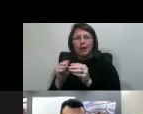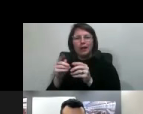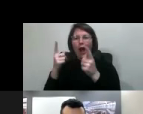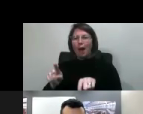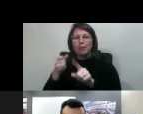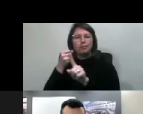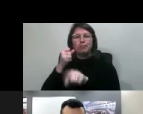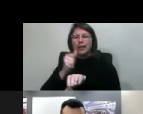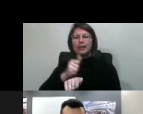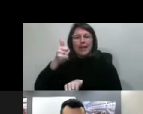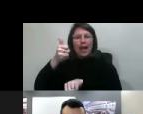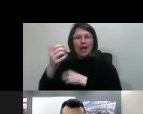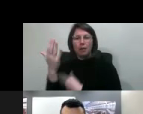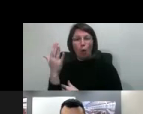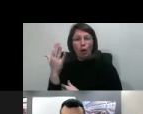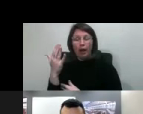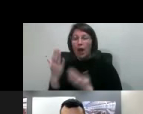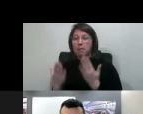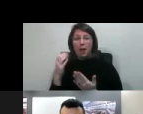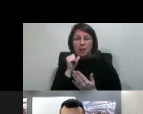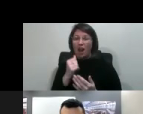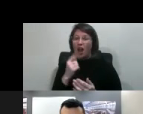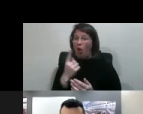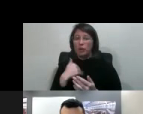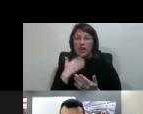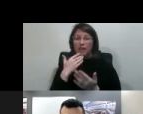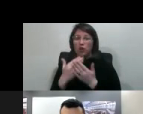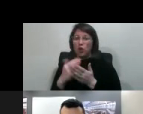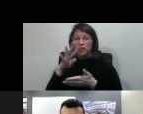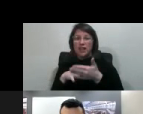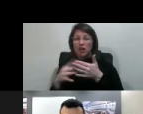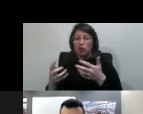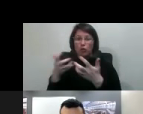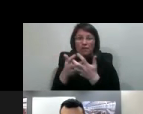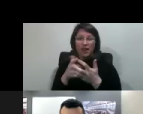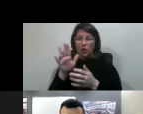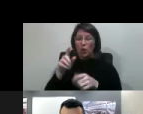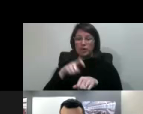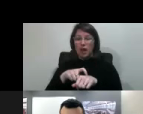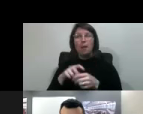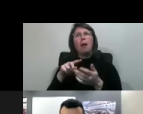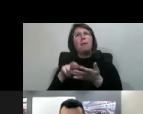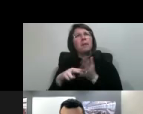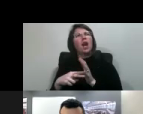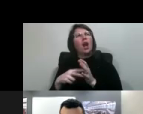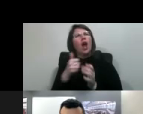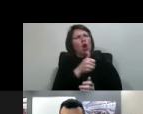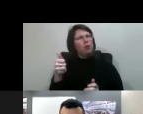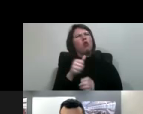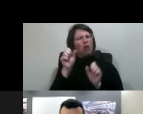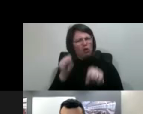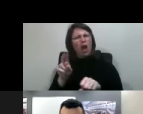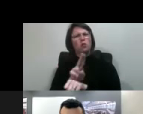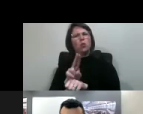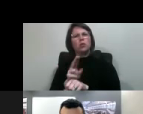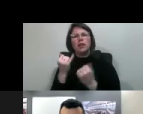didn't always have a schedule that would get you in perfectly and get you home in a way that you would think of the commuter rail being your first choice. We're